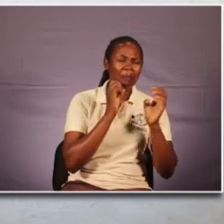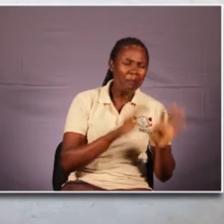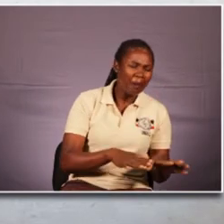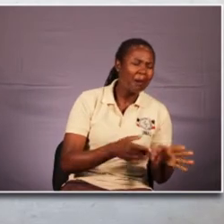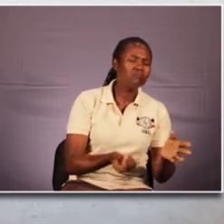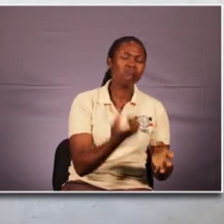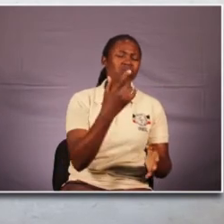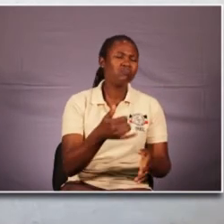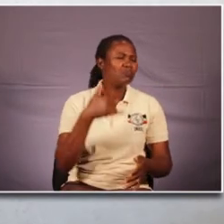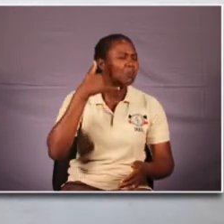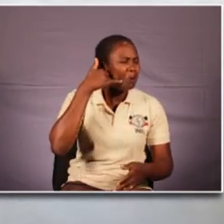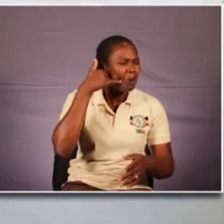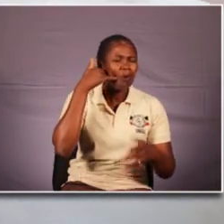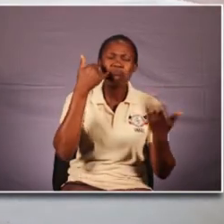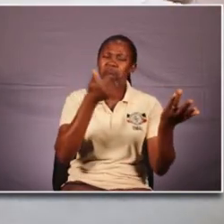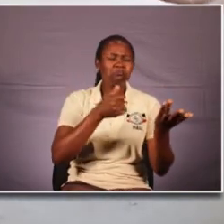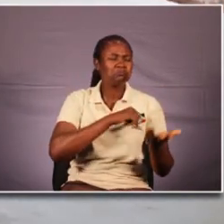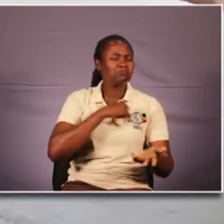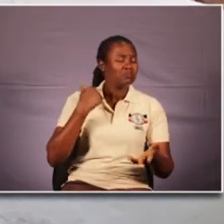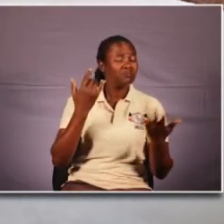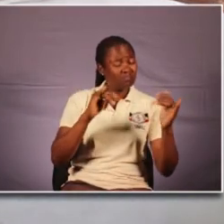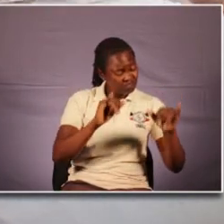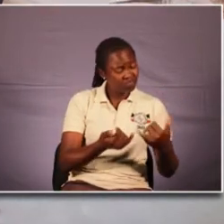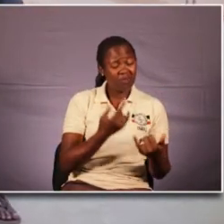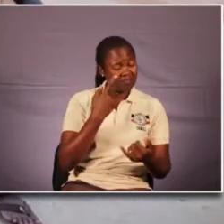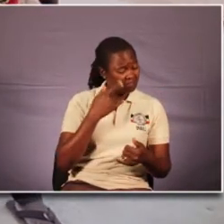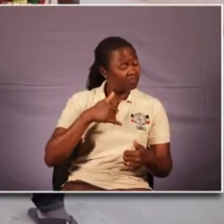let me call her right now. Go and try your luck.